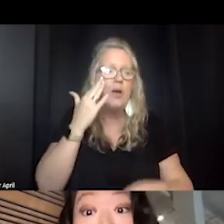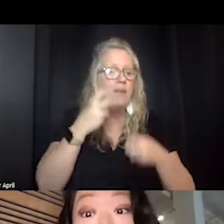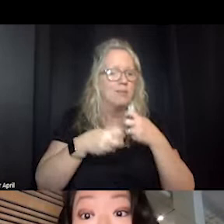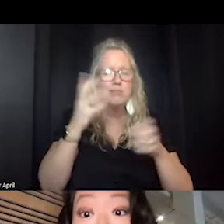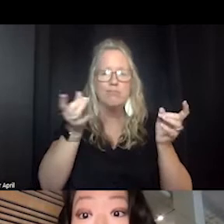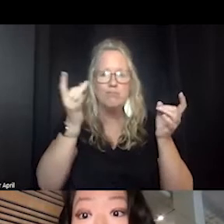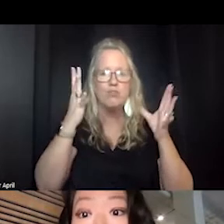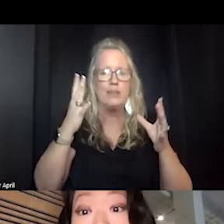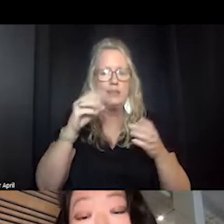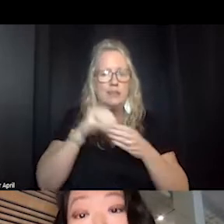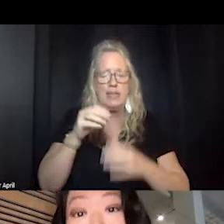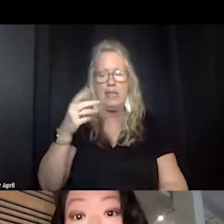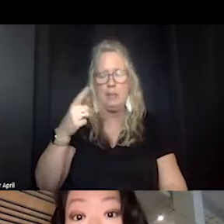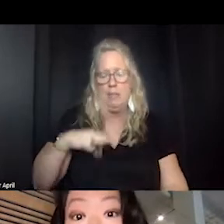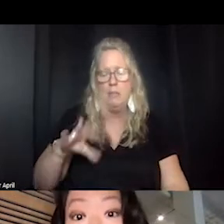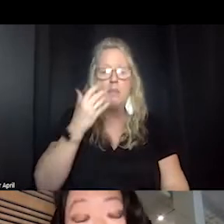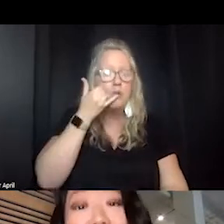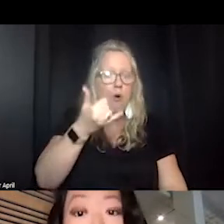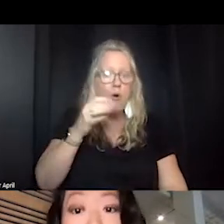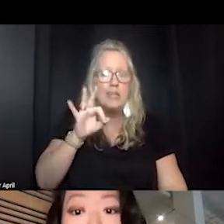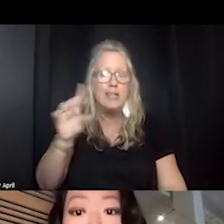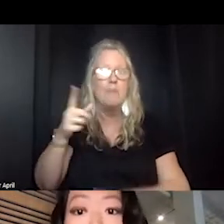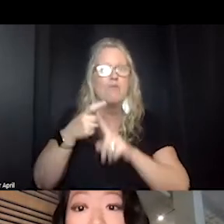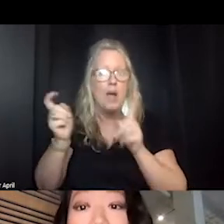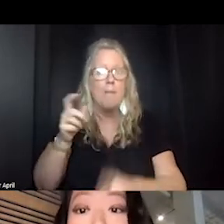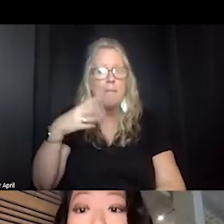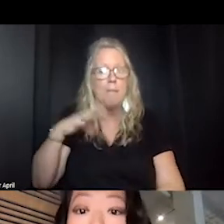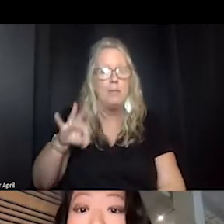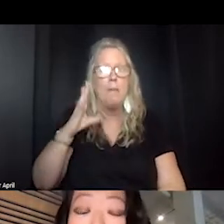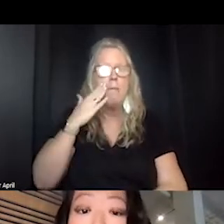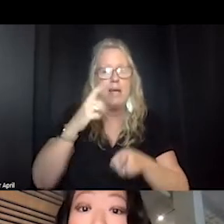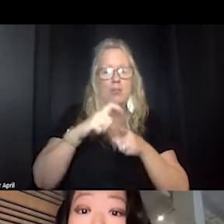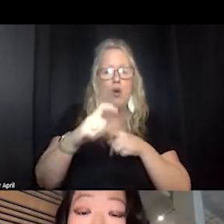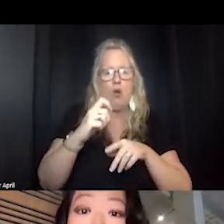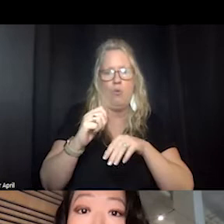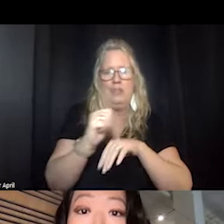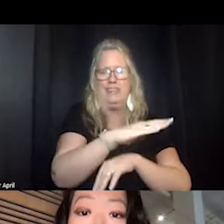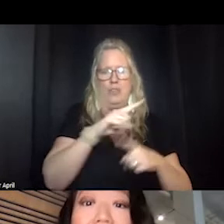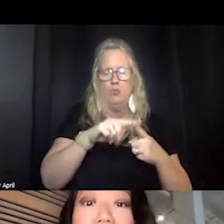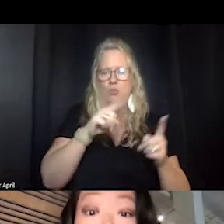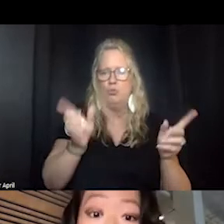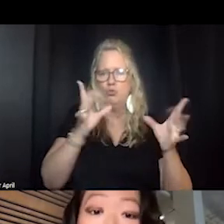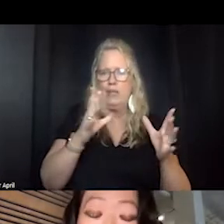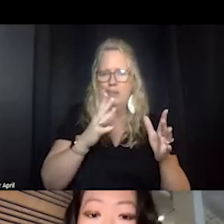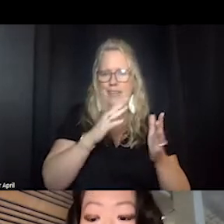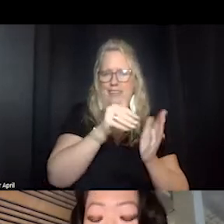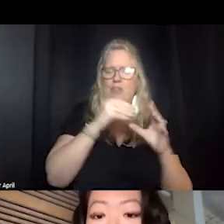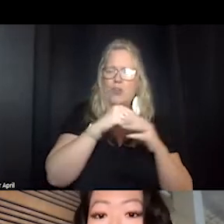crisis in Pittsburgh and I called 988 from Pittsburgh, my call would be sent to a crisis center in